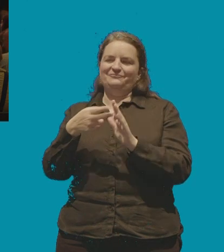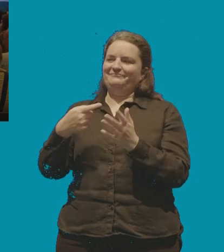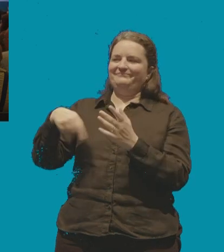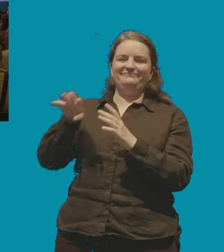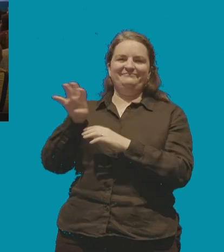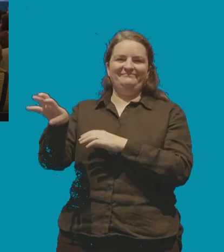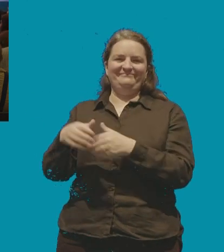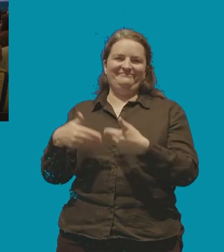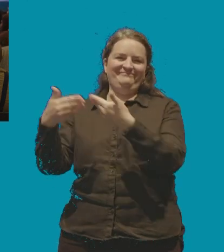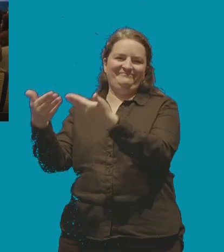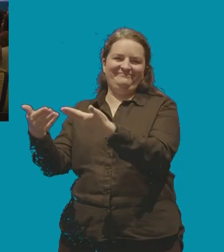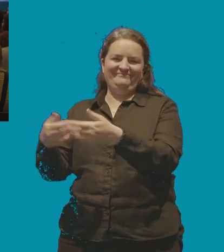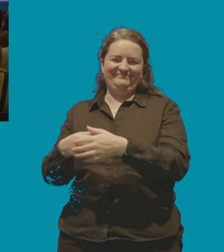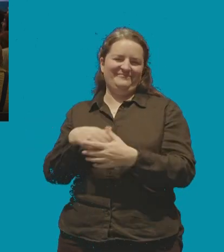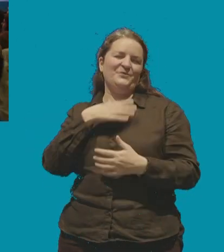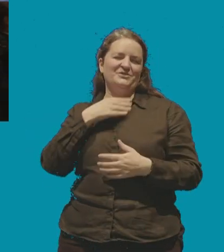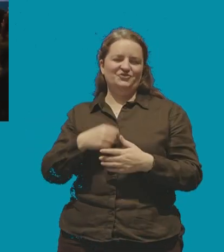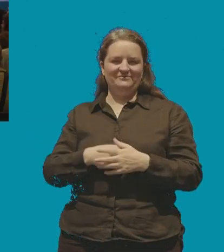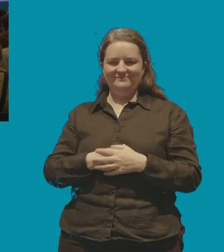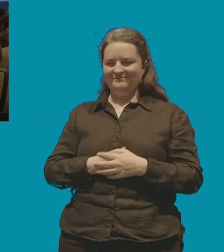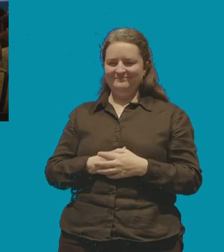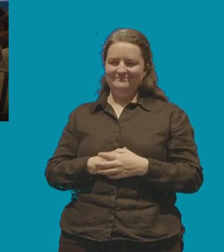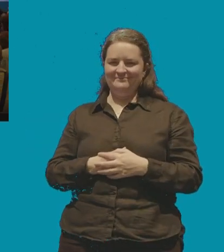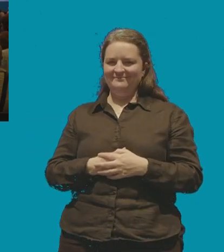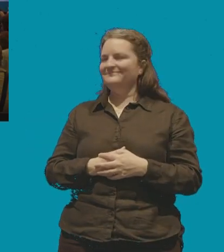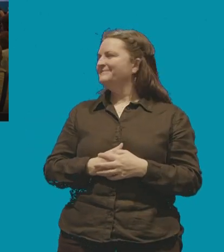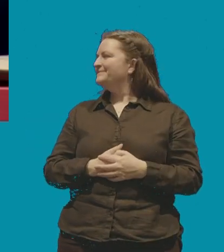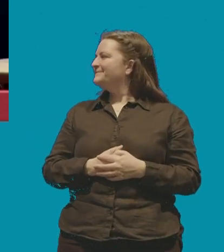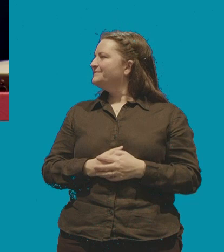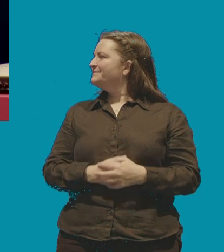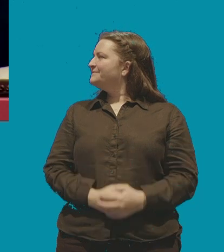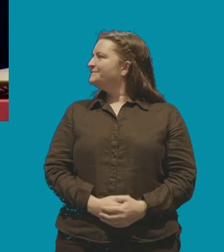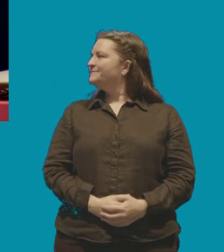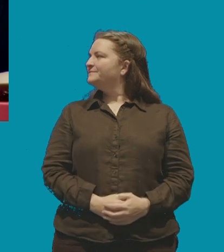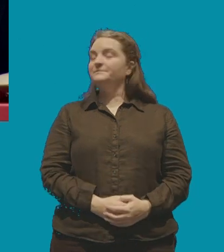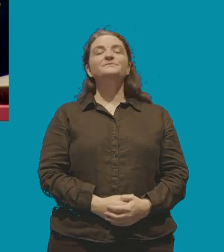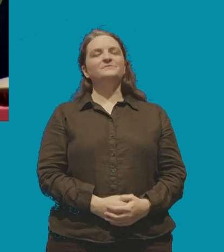you wish. Whiskey, yeah. Okay, no, seriously, thanks very much, Paul.